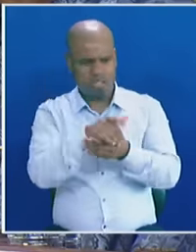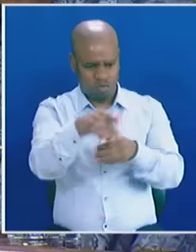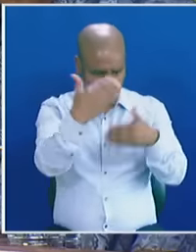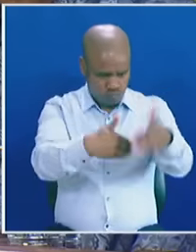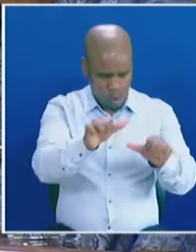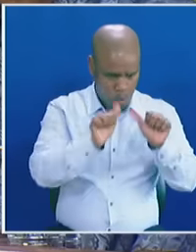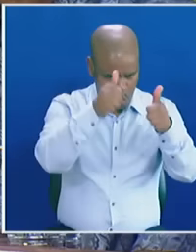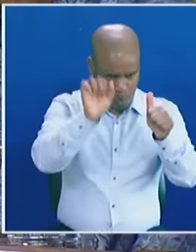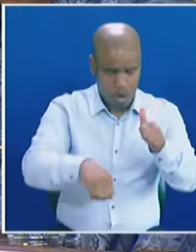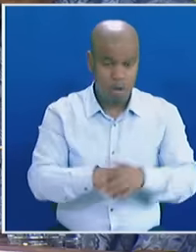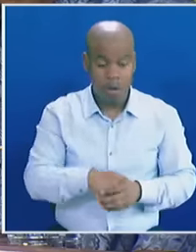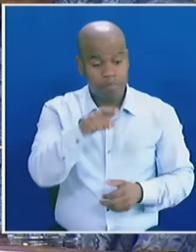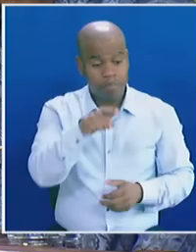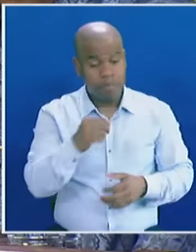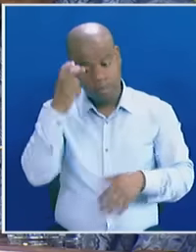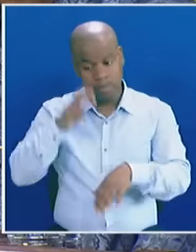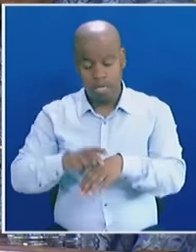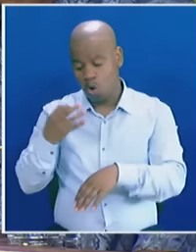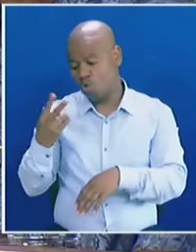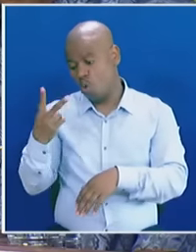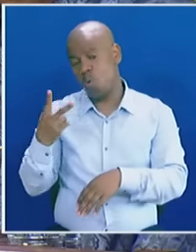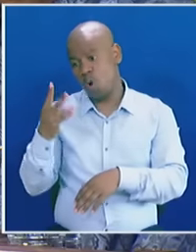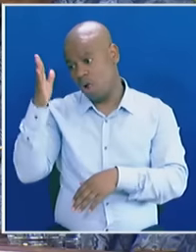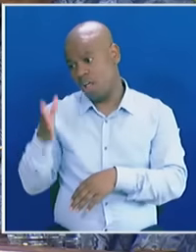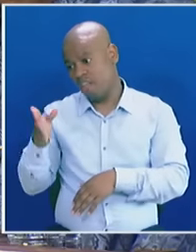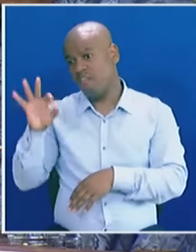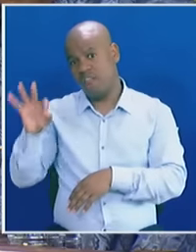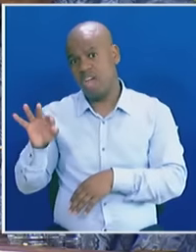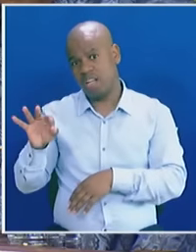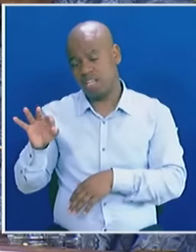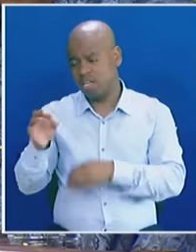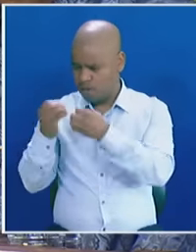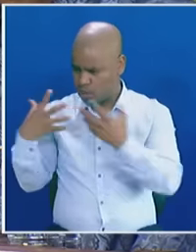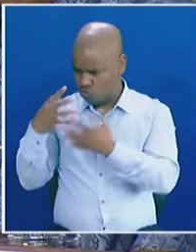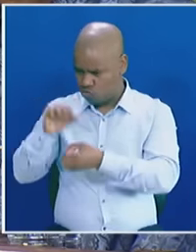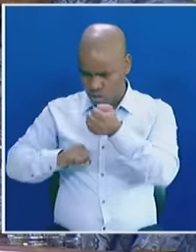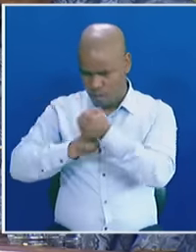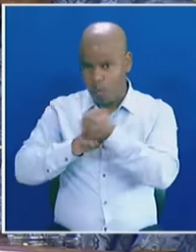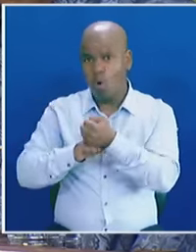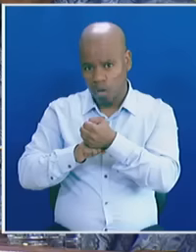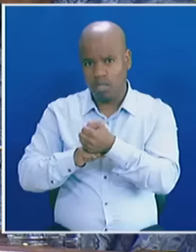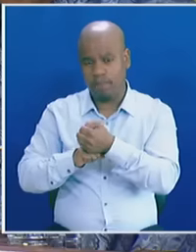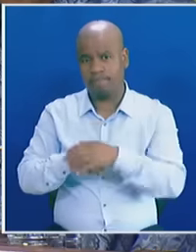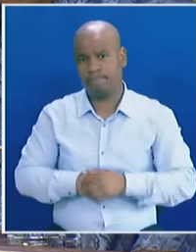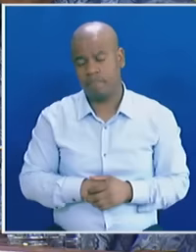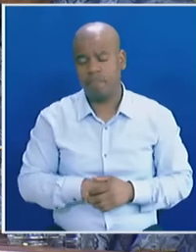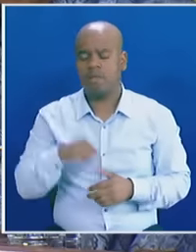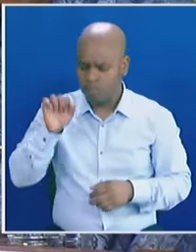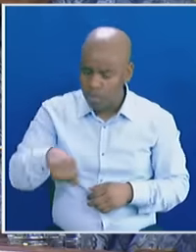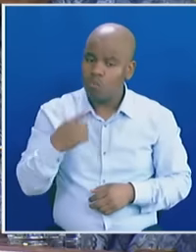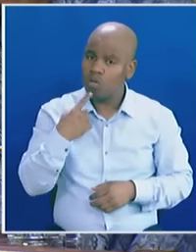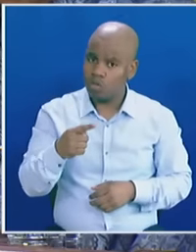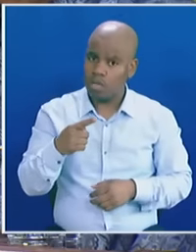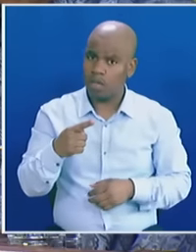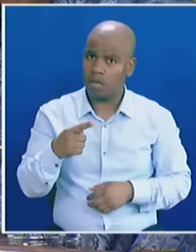why 2/3 majority is required by law for the election of the incumbent. It goes without saying that